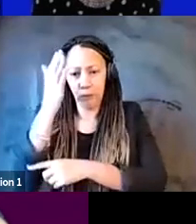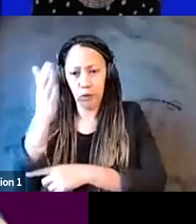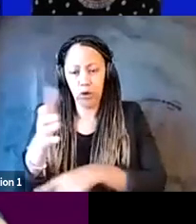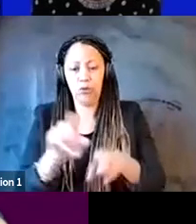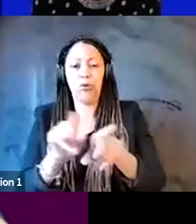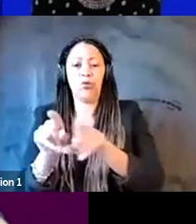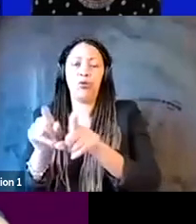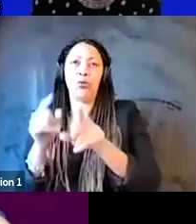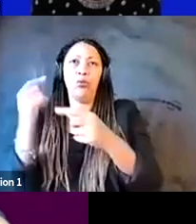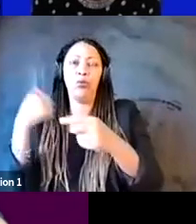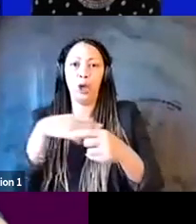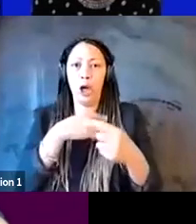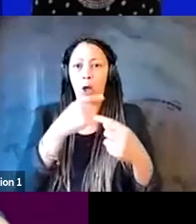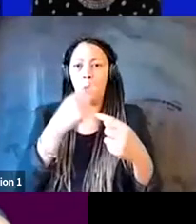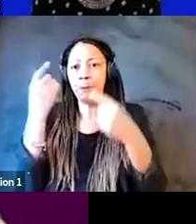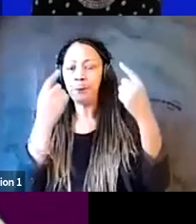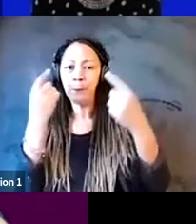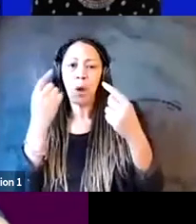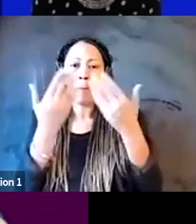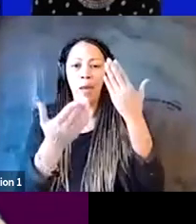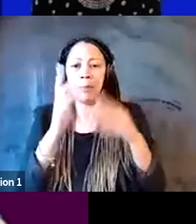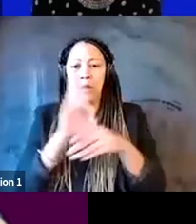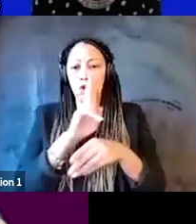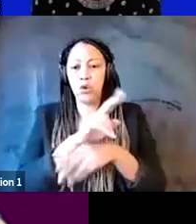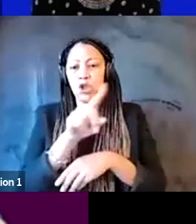considering utilizing the zone green